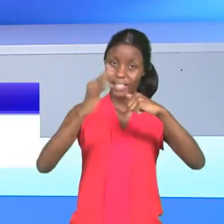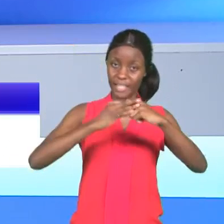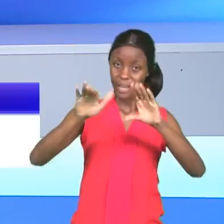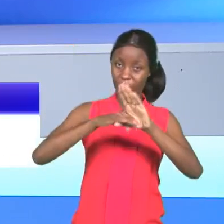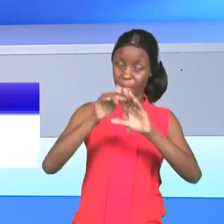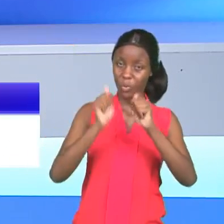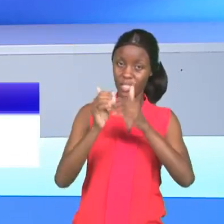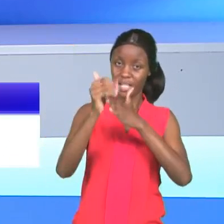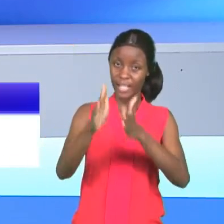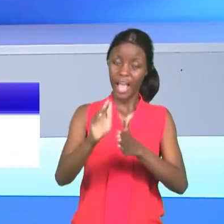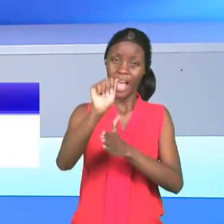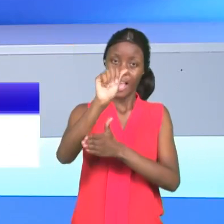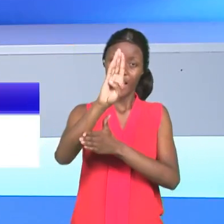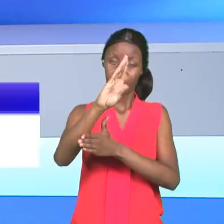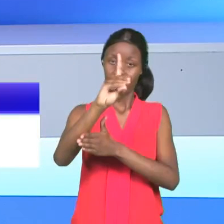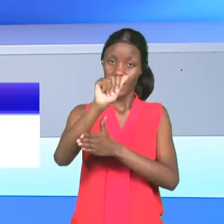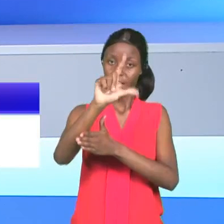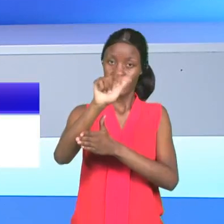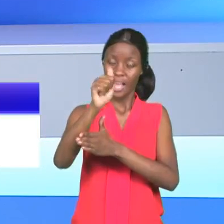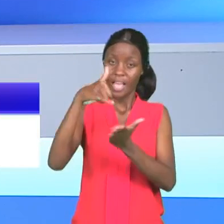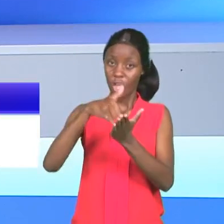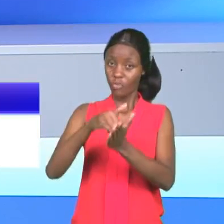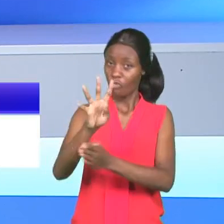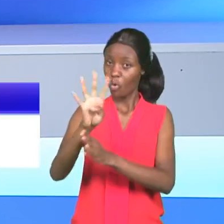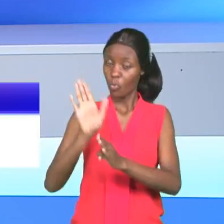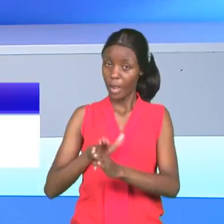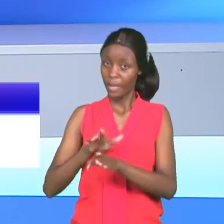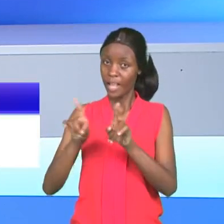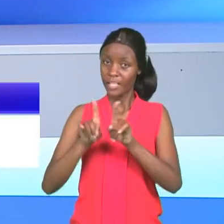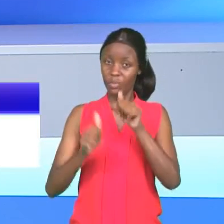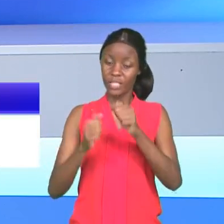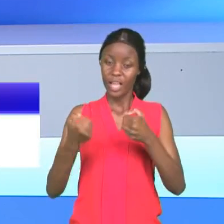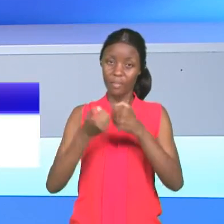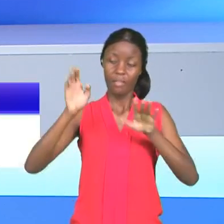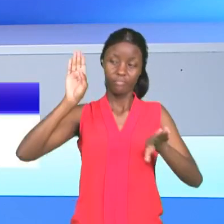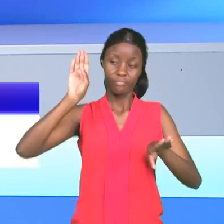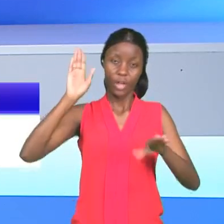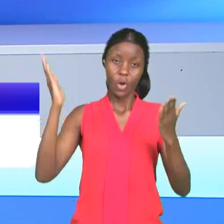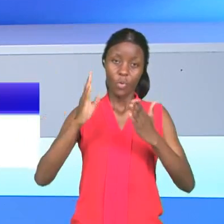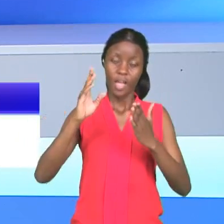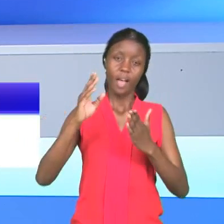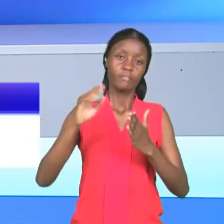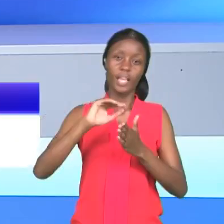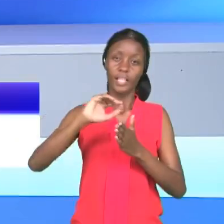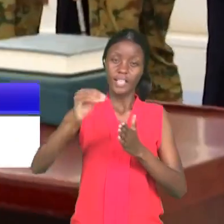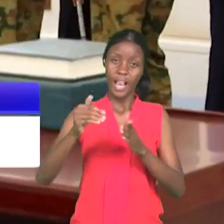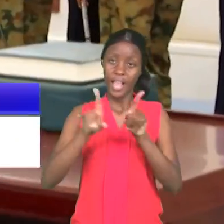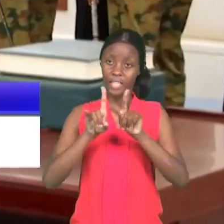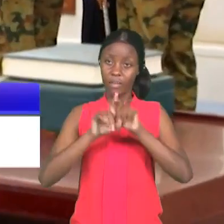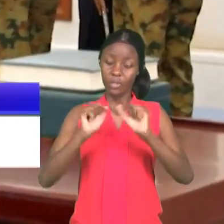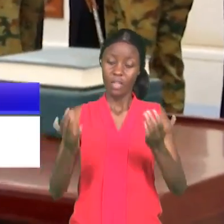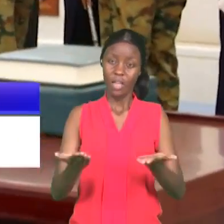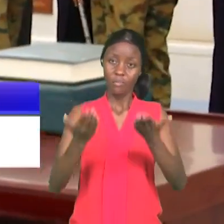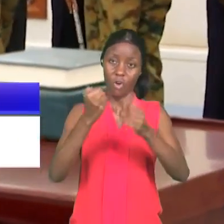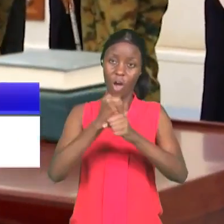Minister Abdallah Hamdok, which includes four women, took oath at the presidential palace in Khartoum. It's expected to steer the daily